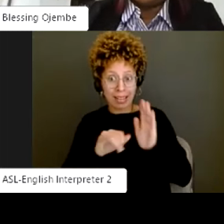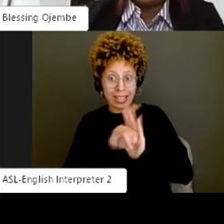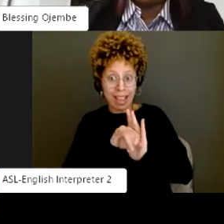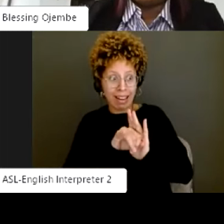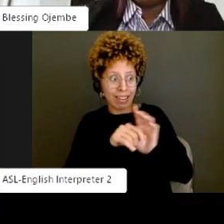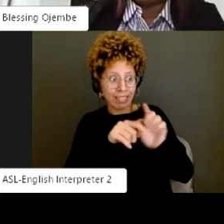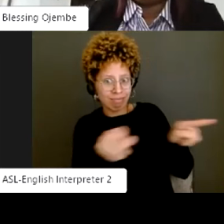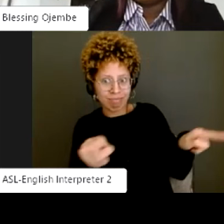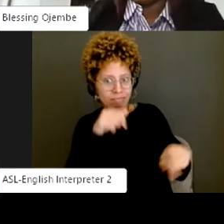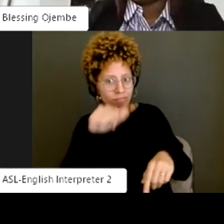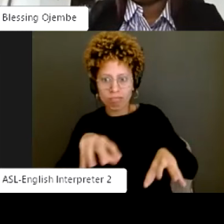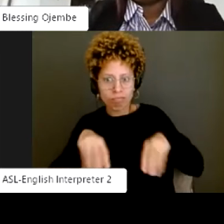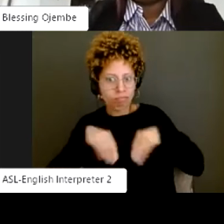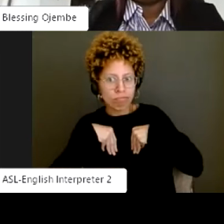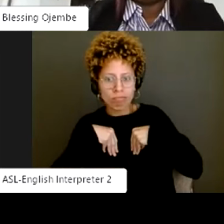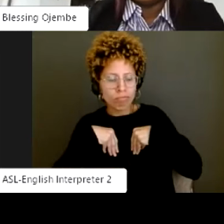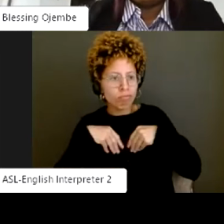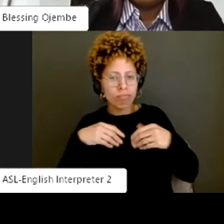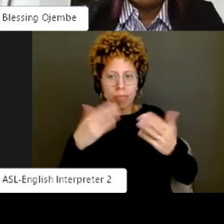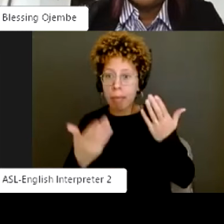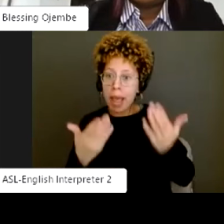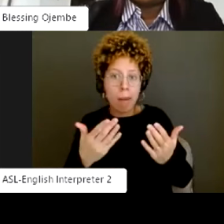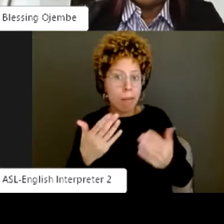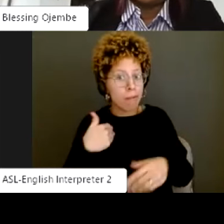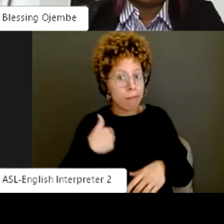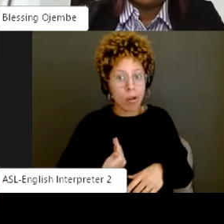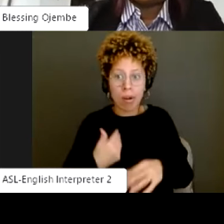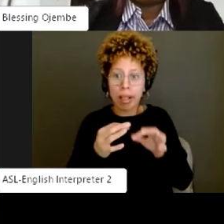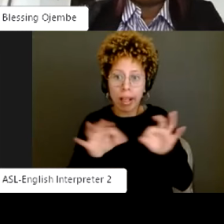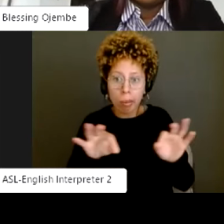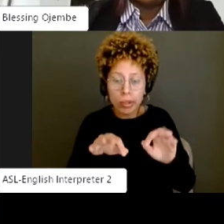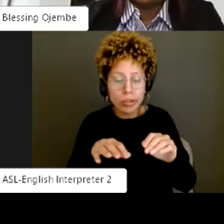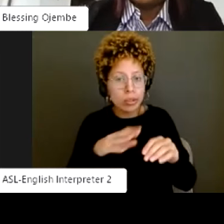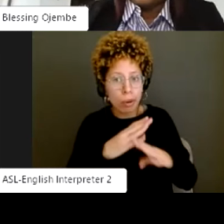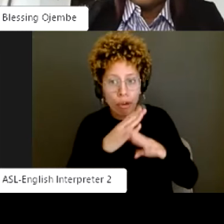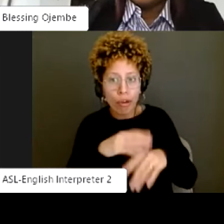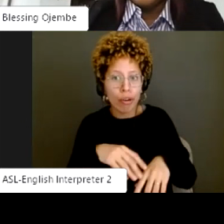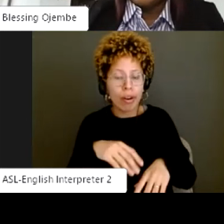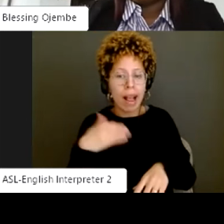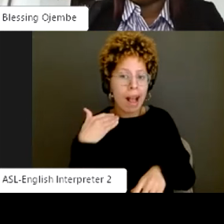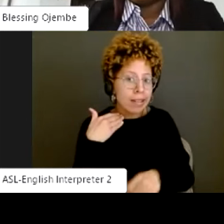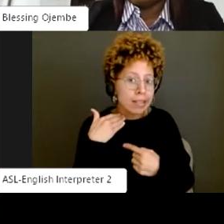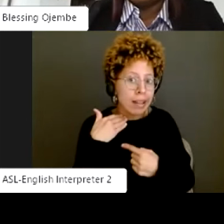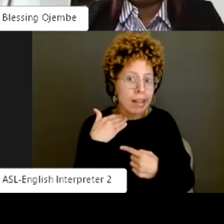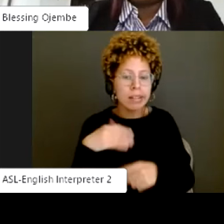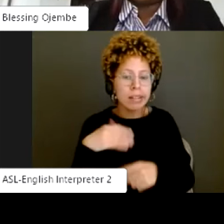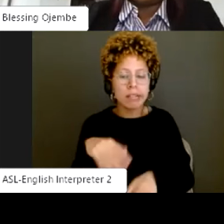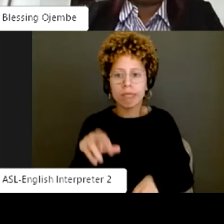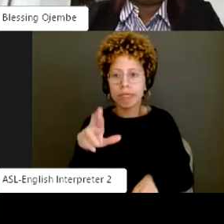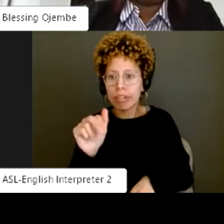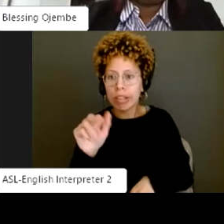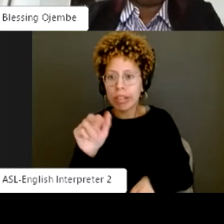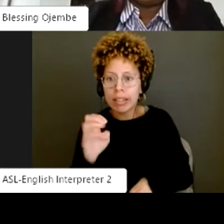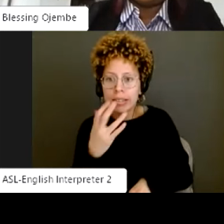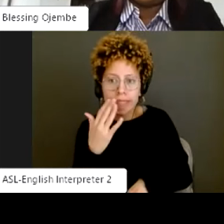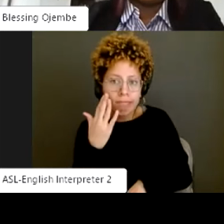within the communities, perhaps due to language barrier, due to accent, due to race, this contributes to their